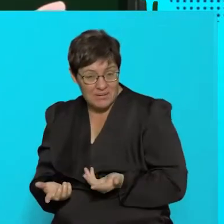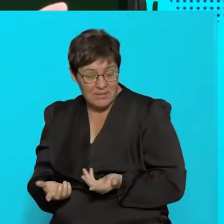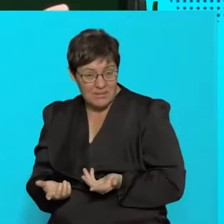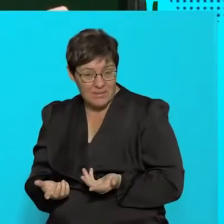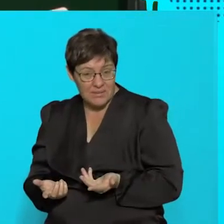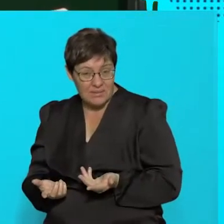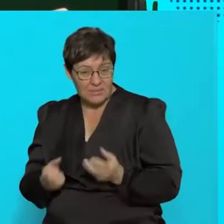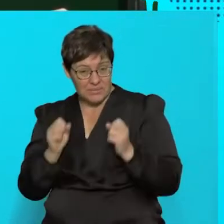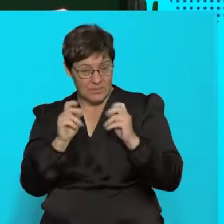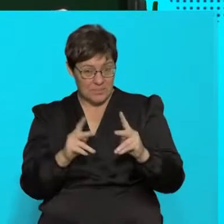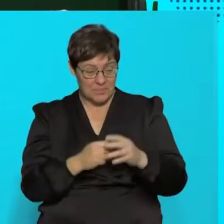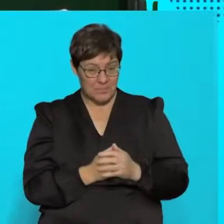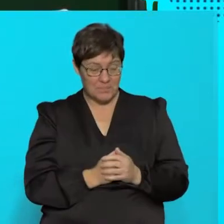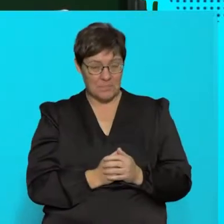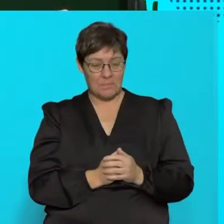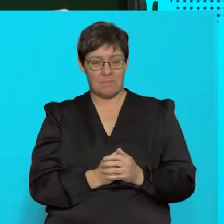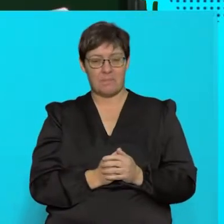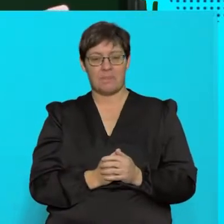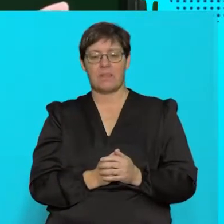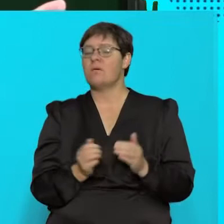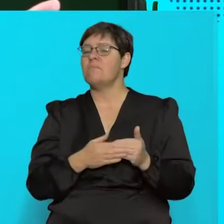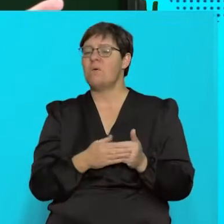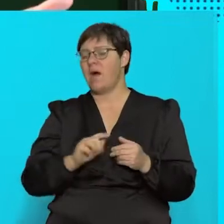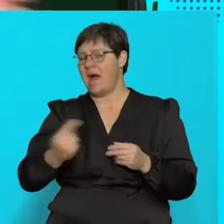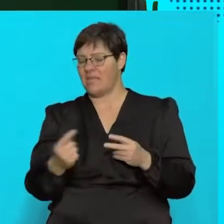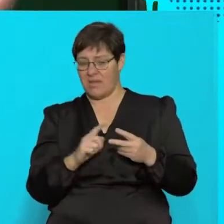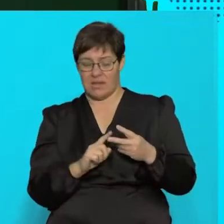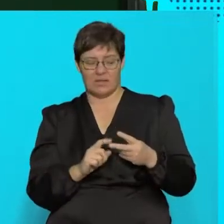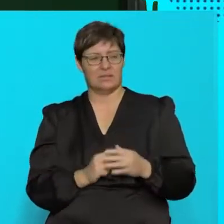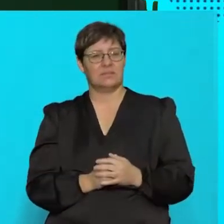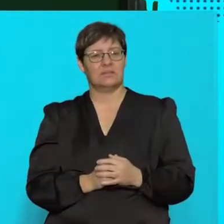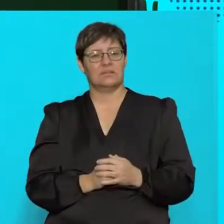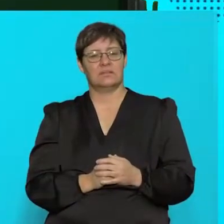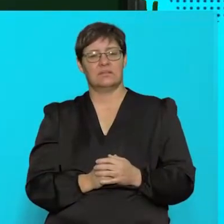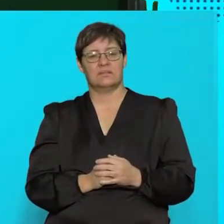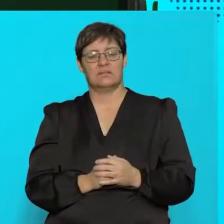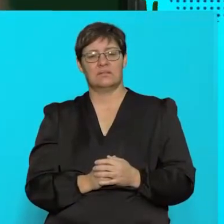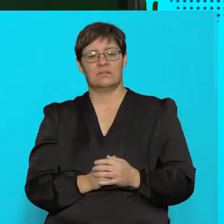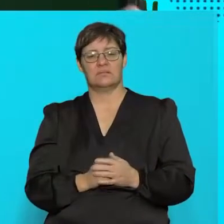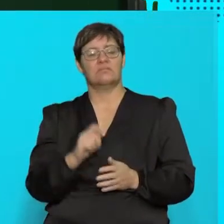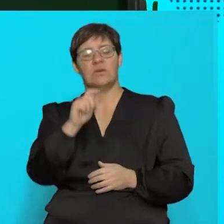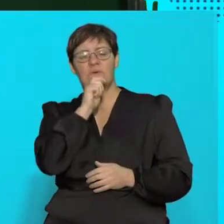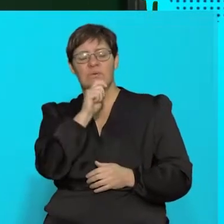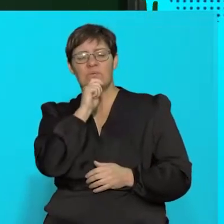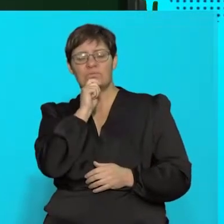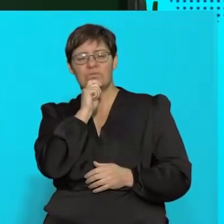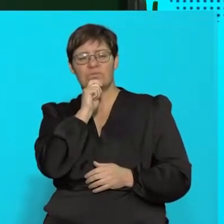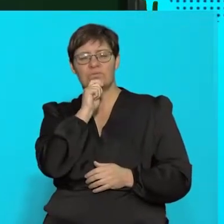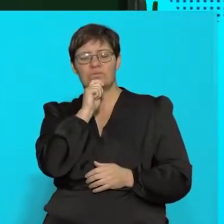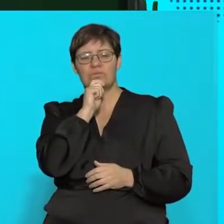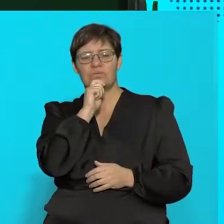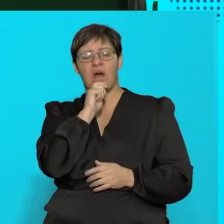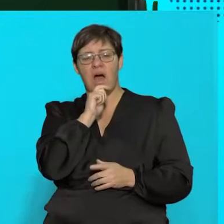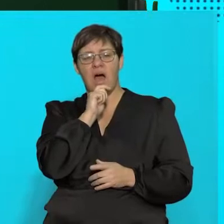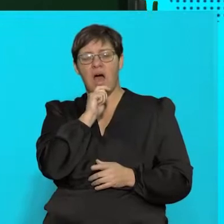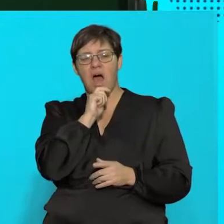what will happen? Okay? Another way we can predict that is using this regression